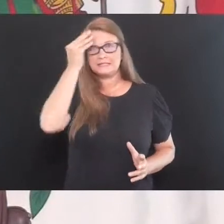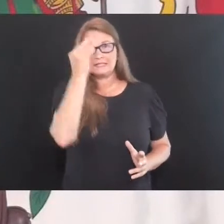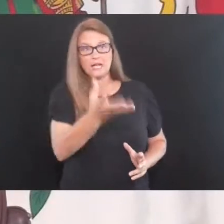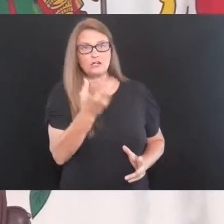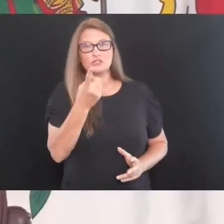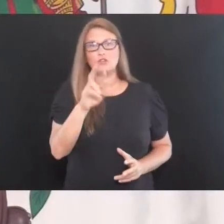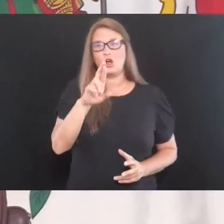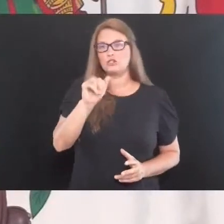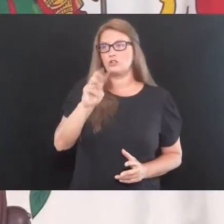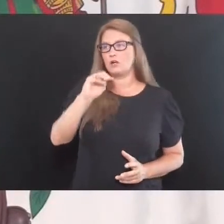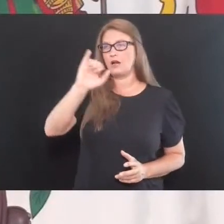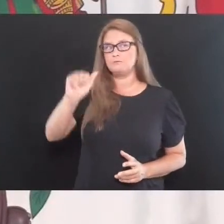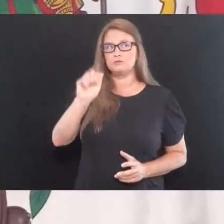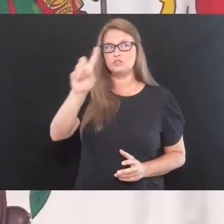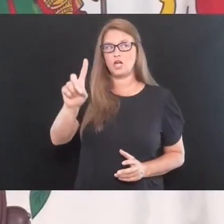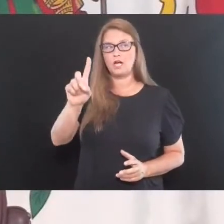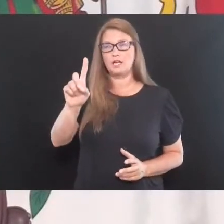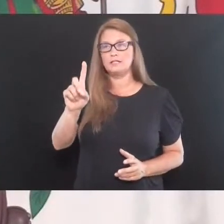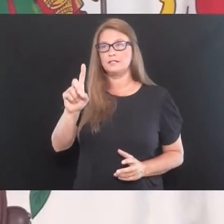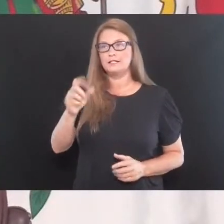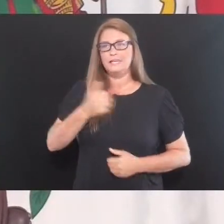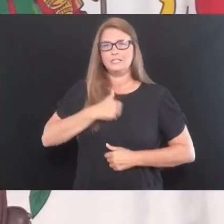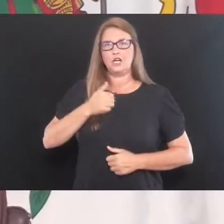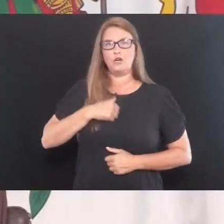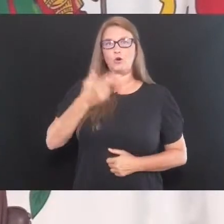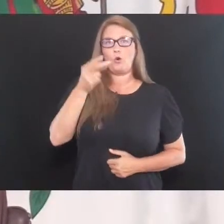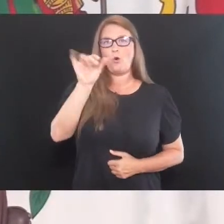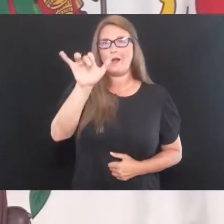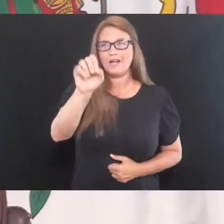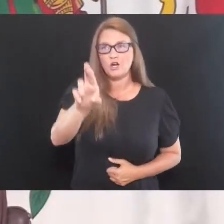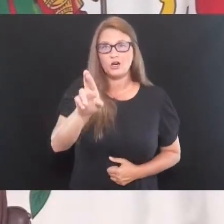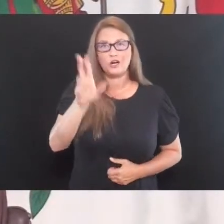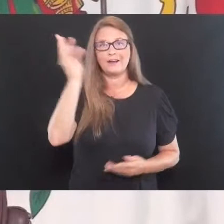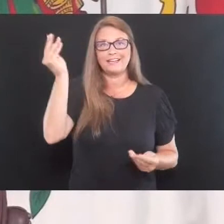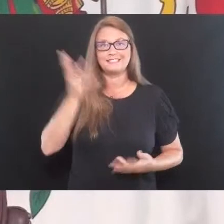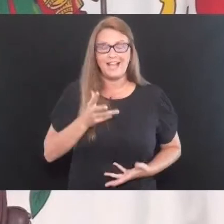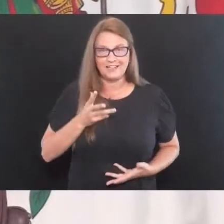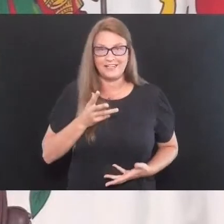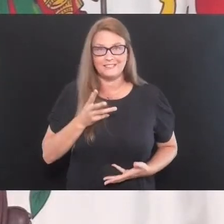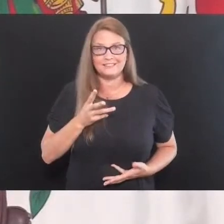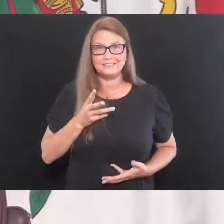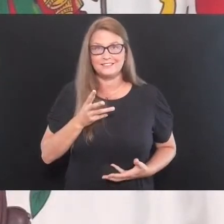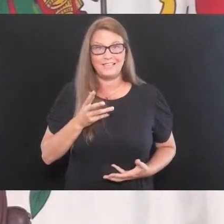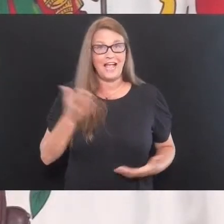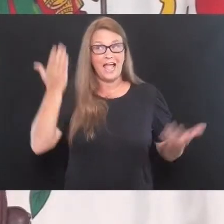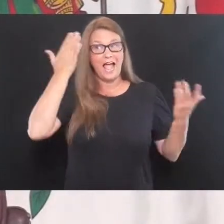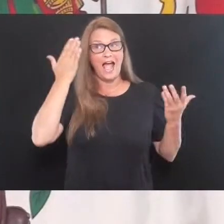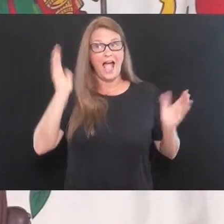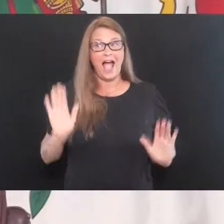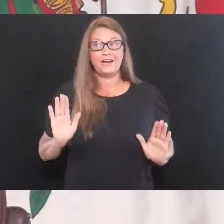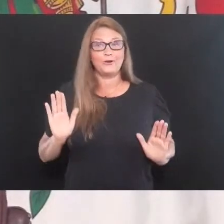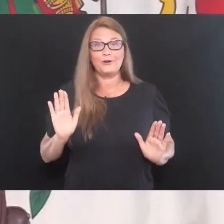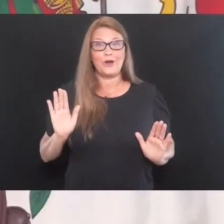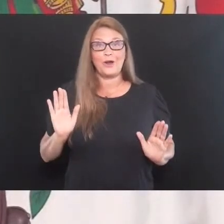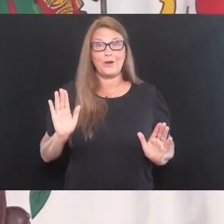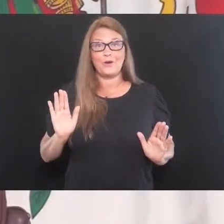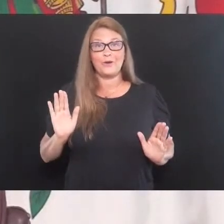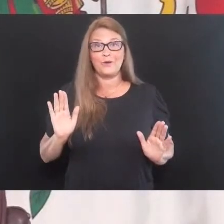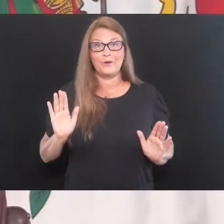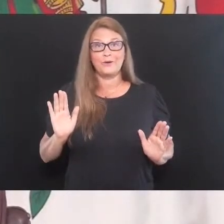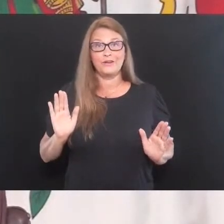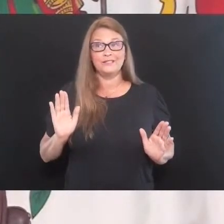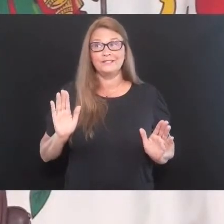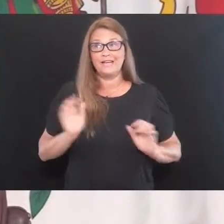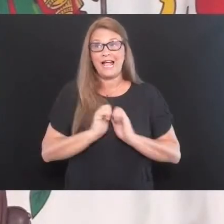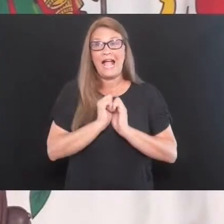Amjad that are telling us. You've got a general that's telling us. I don't know how you do it any other